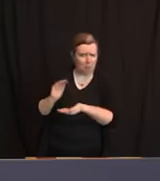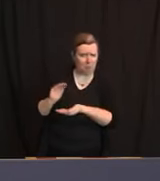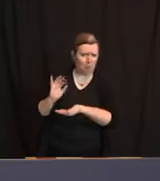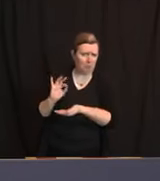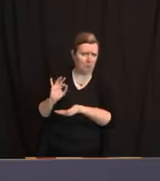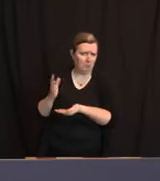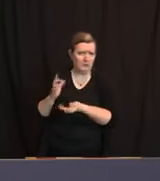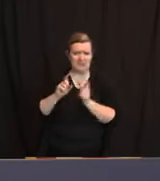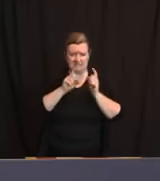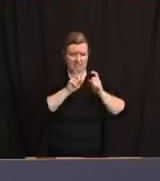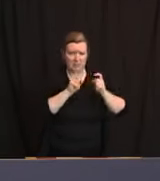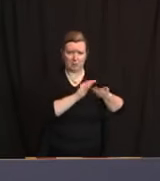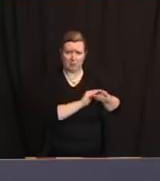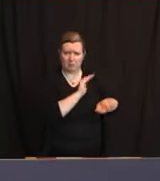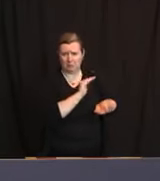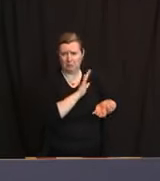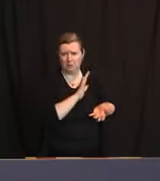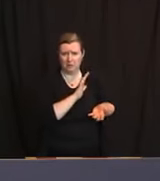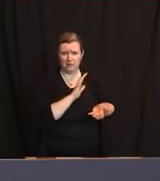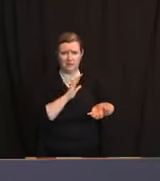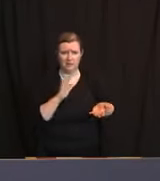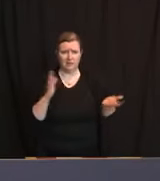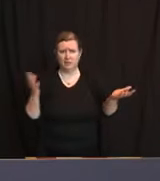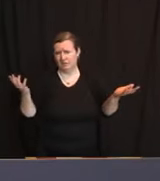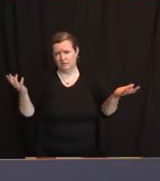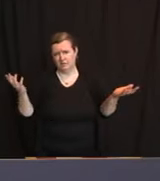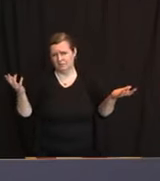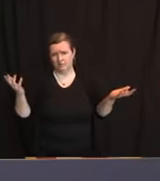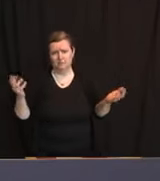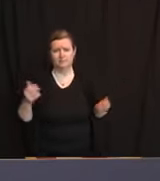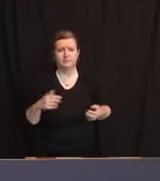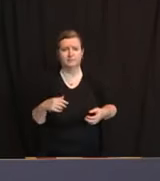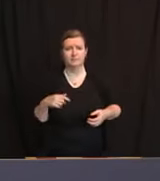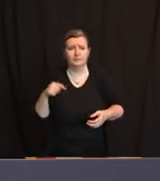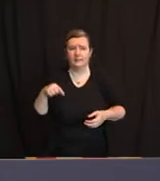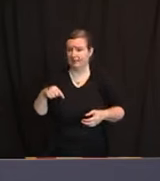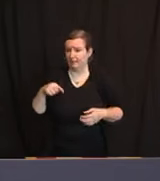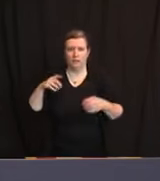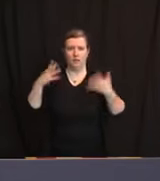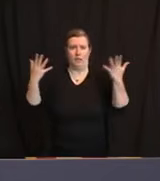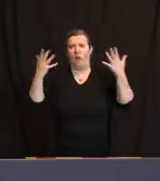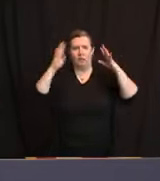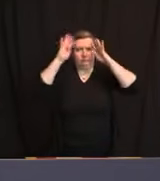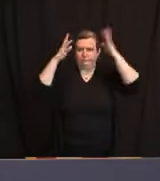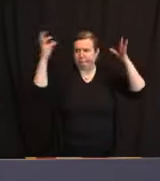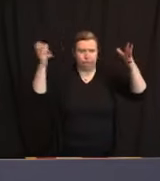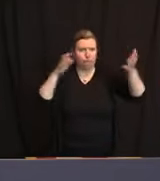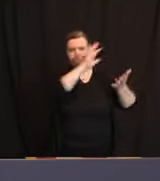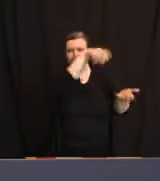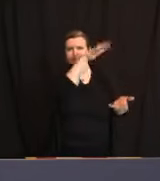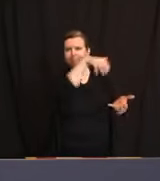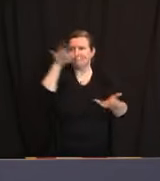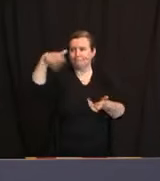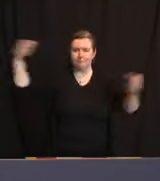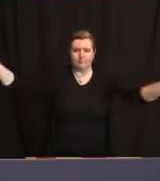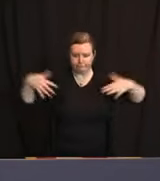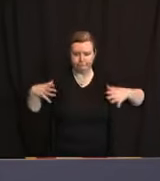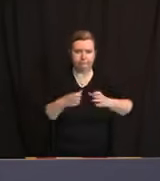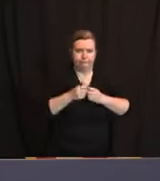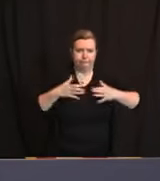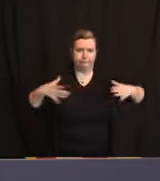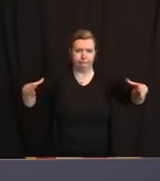materials, testing kits and swabs, et cetera. And we have cobbled this together from nothing to